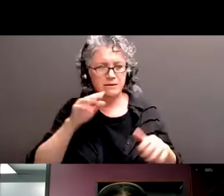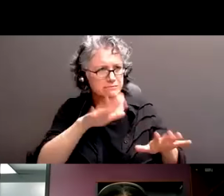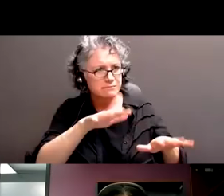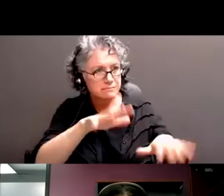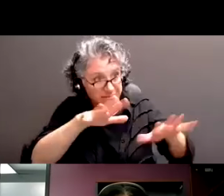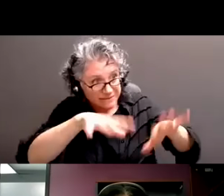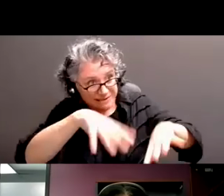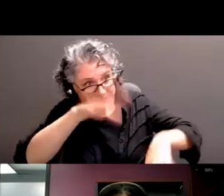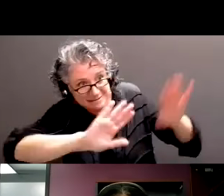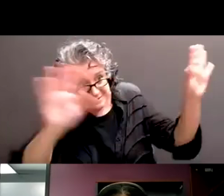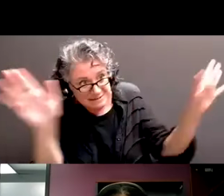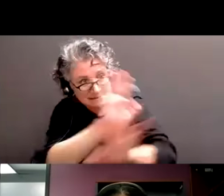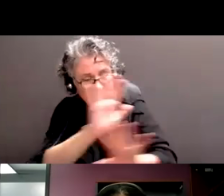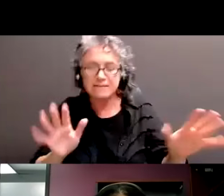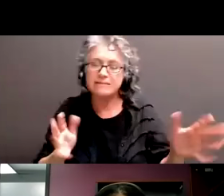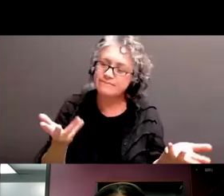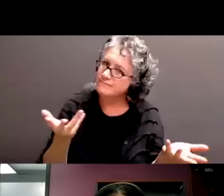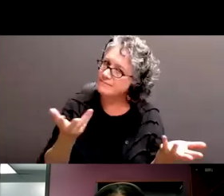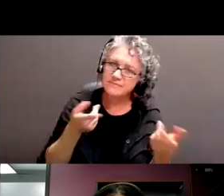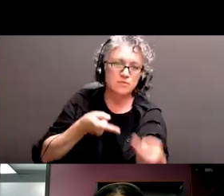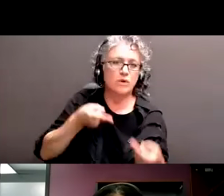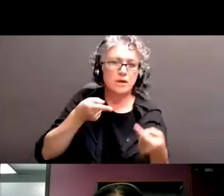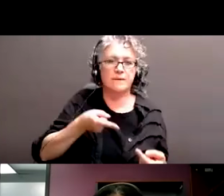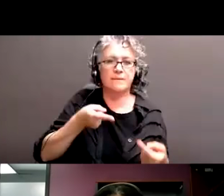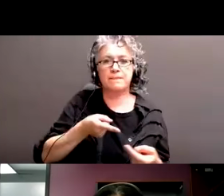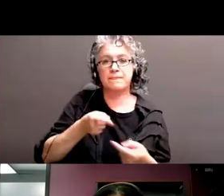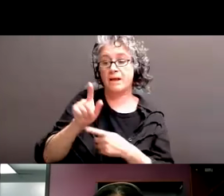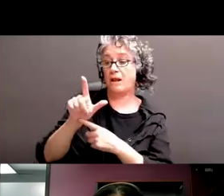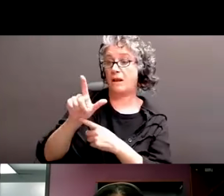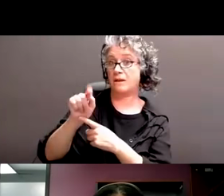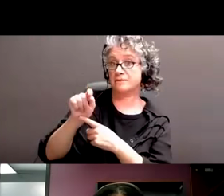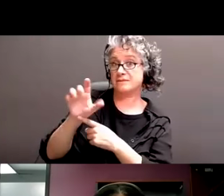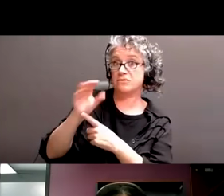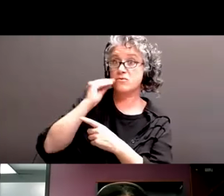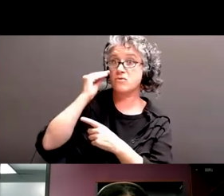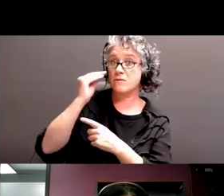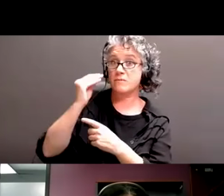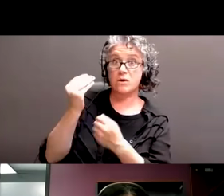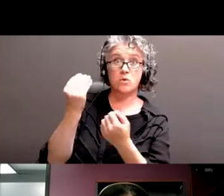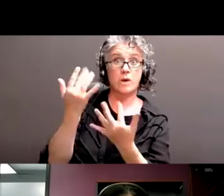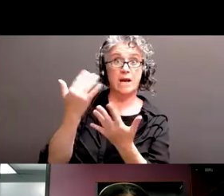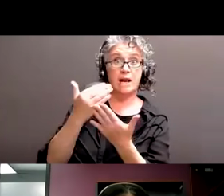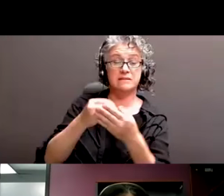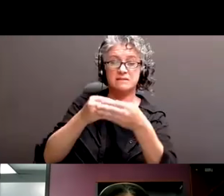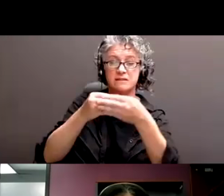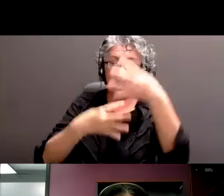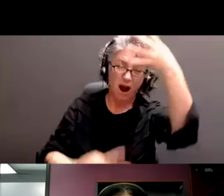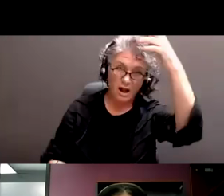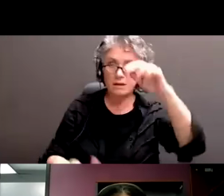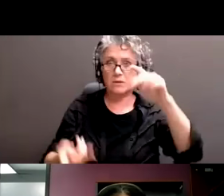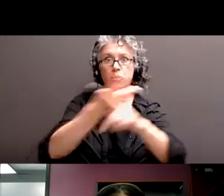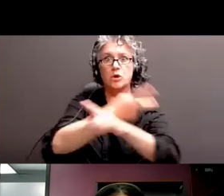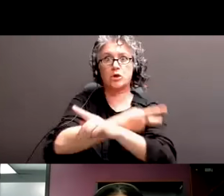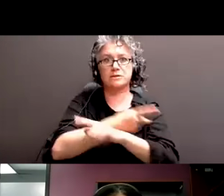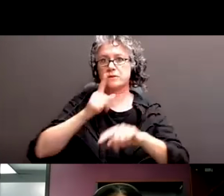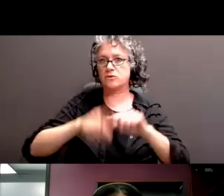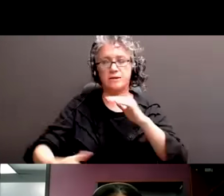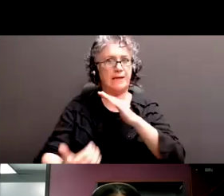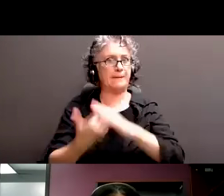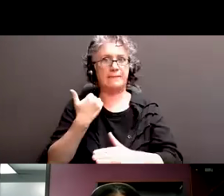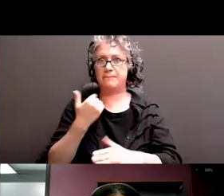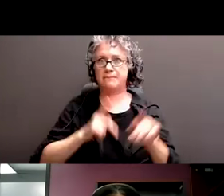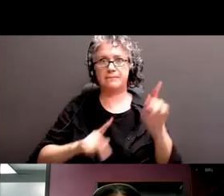wait times for long-term care homes because many of them could not admit residents. So, and then there was